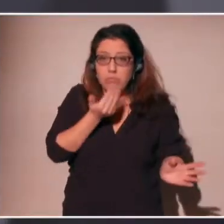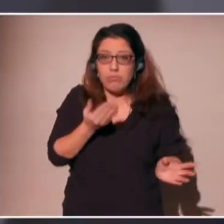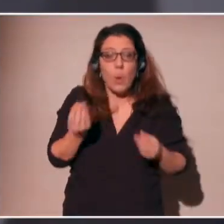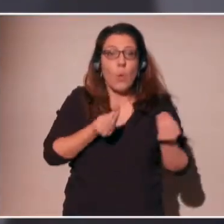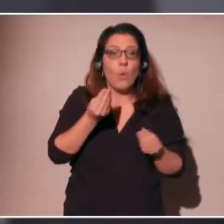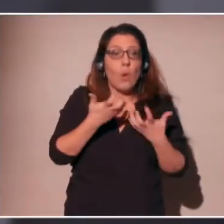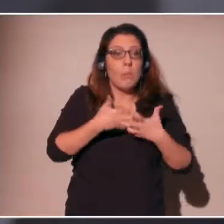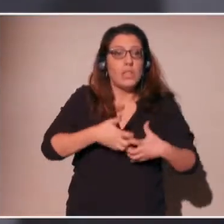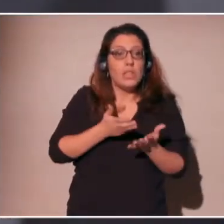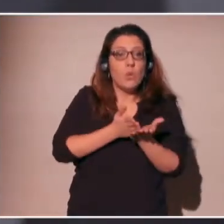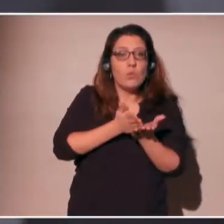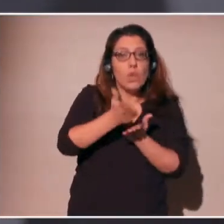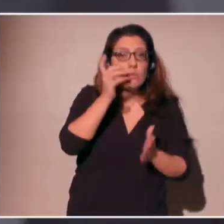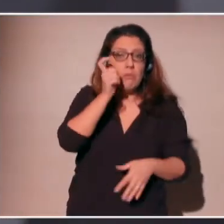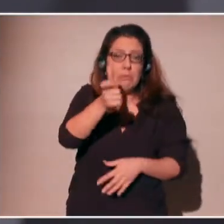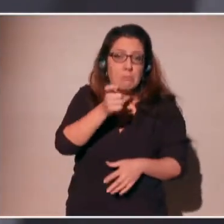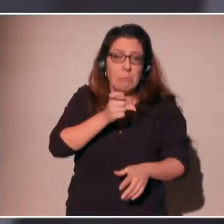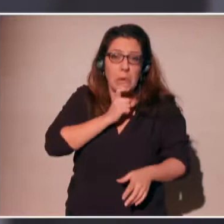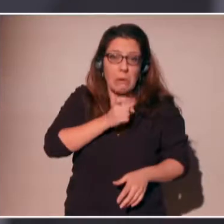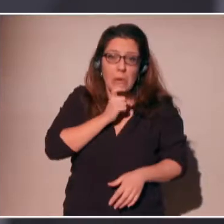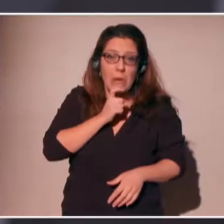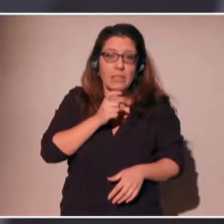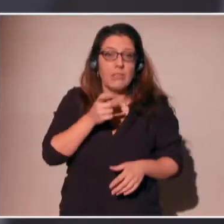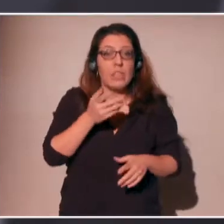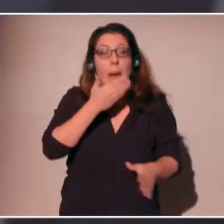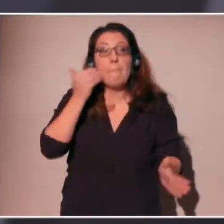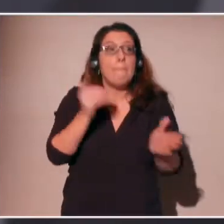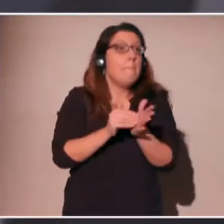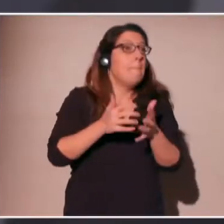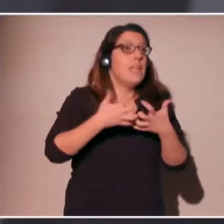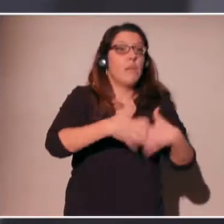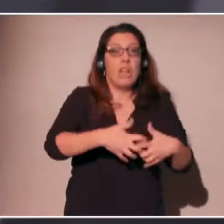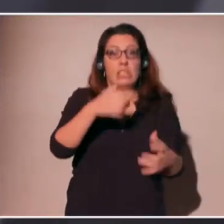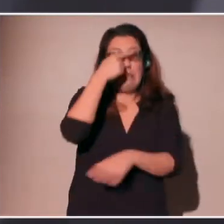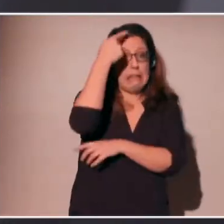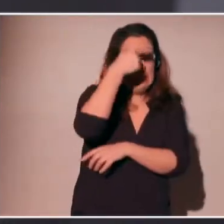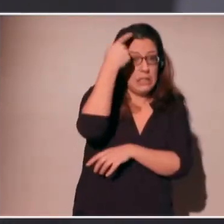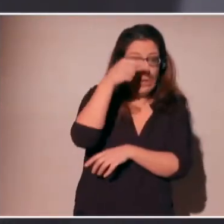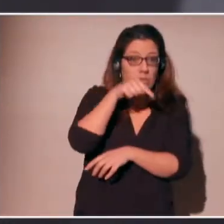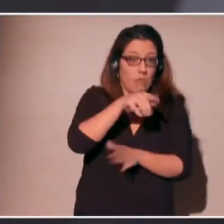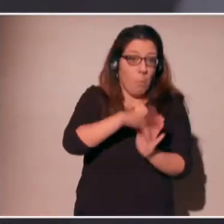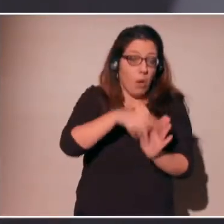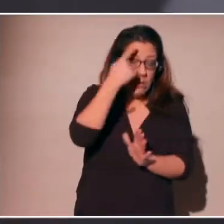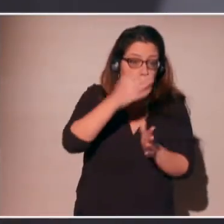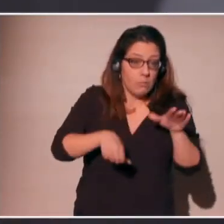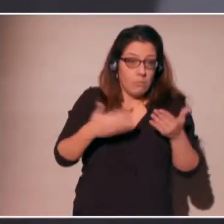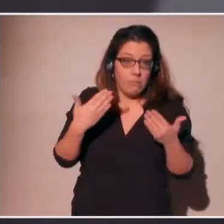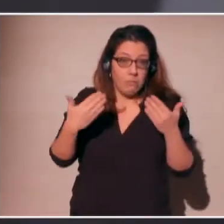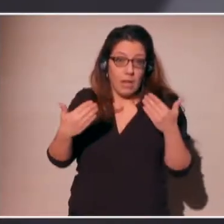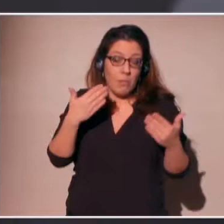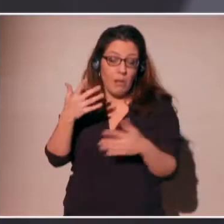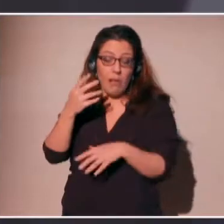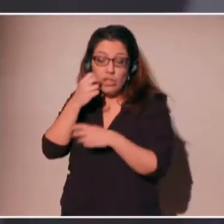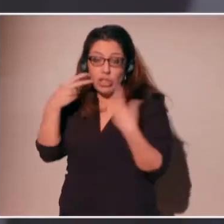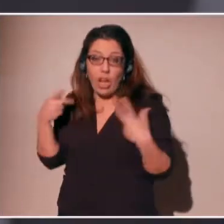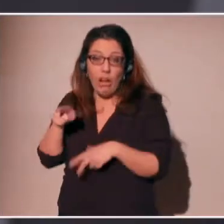animals, as my colleague was saying earlier, machines don't understand, don't have any kind of common sense. They have less common sense